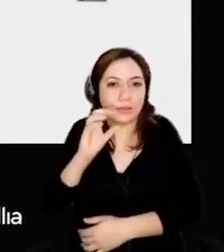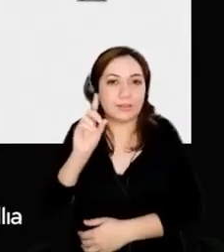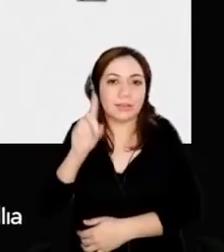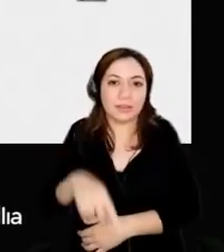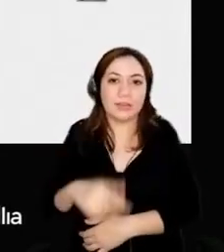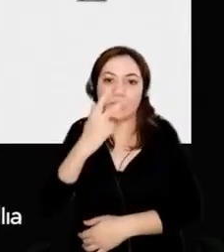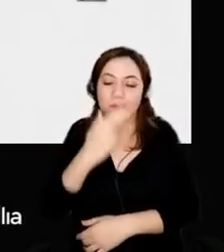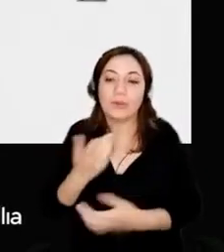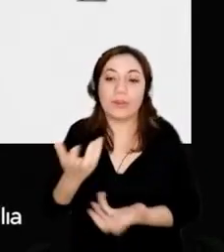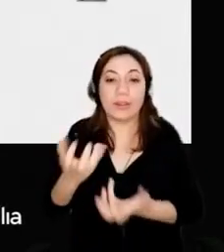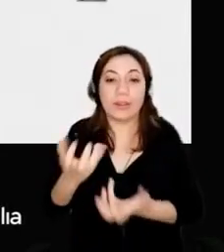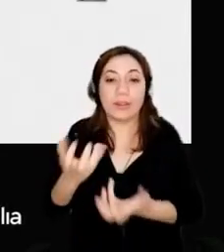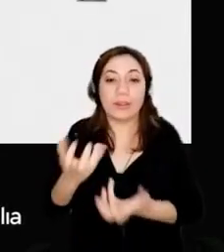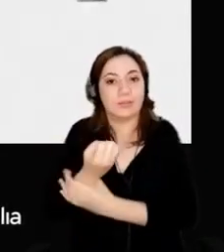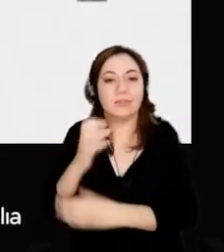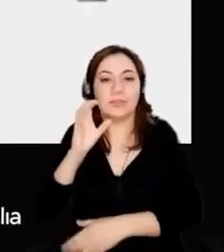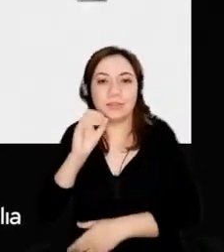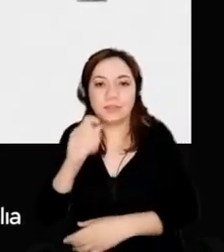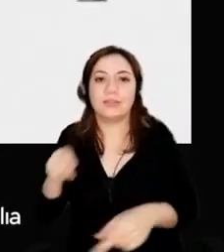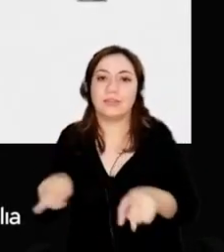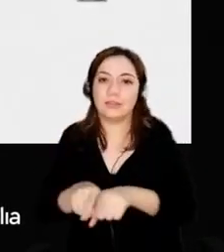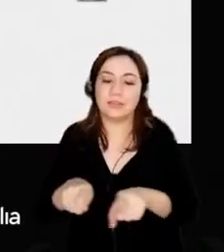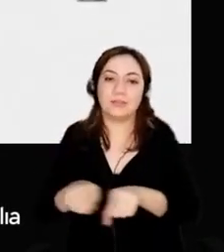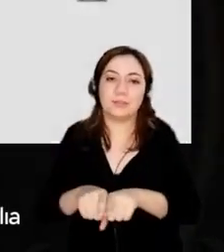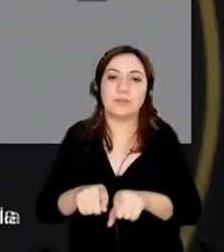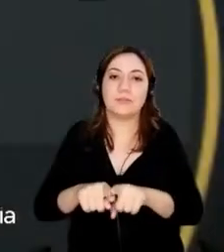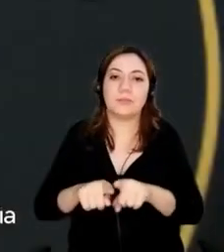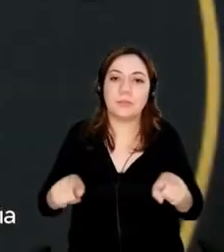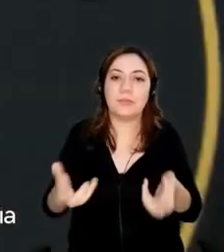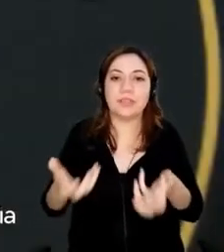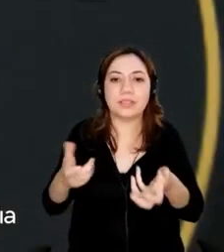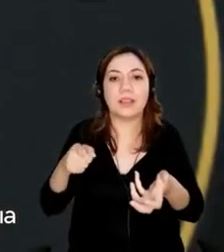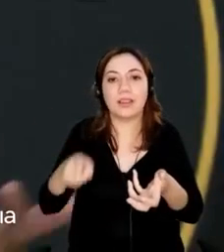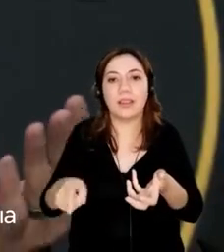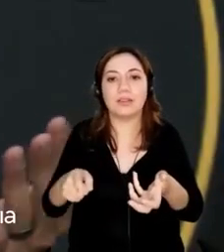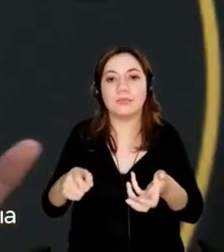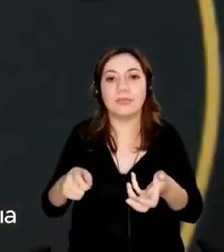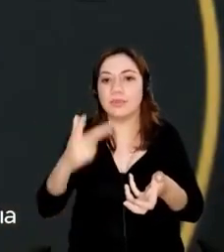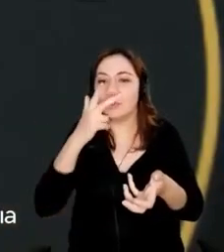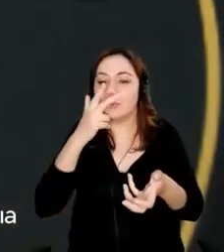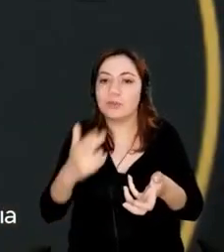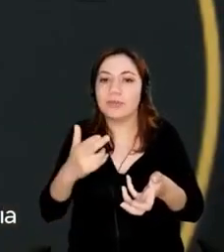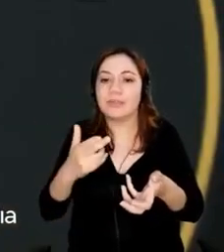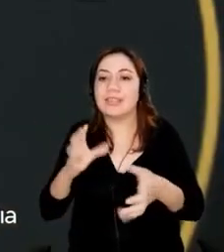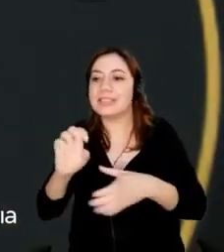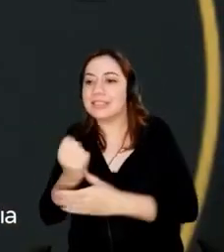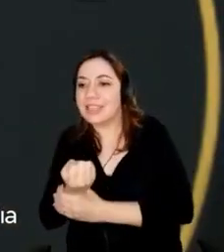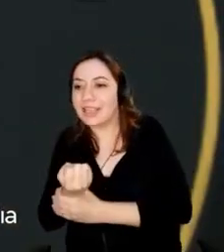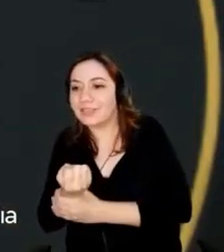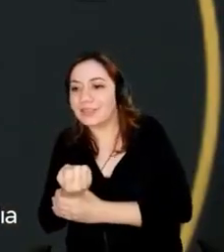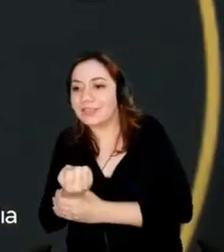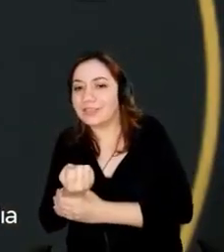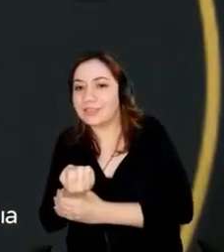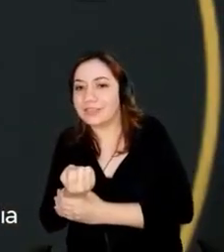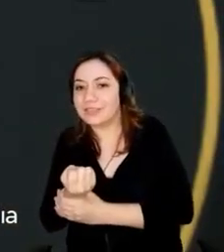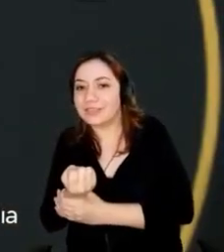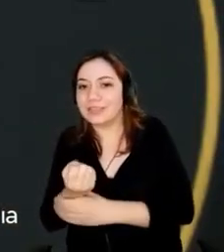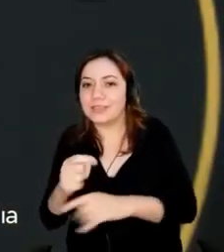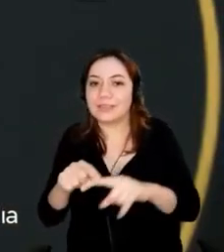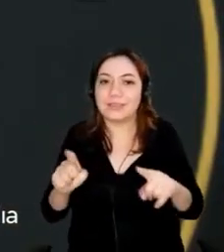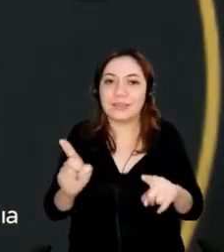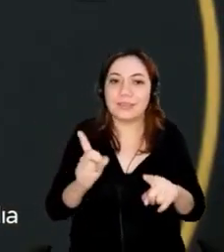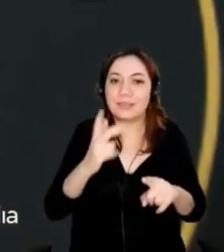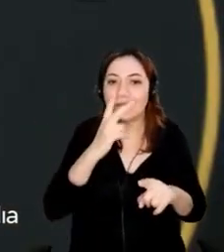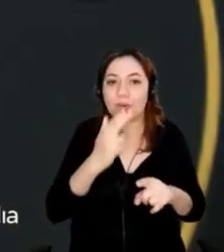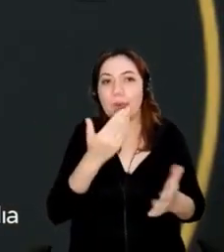that really gets to be both, while being safe and not being lost or running away, also